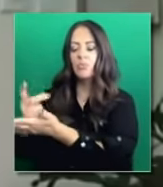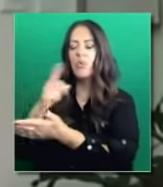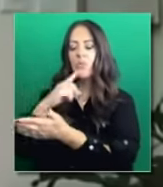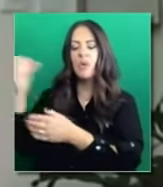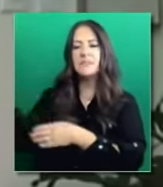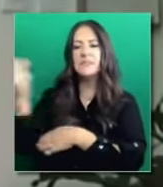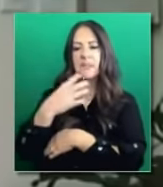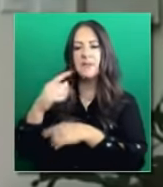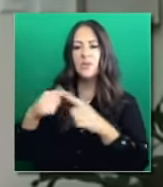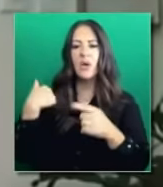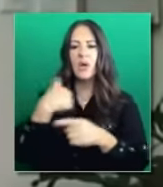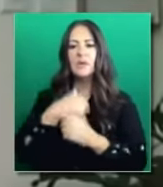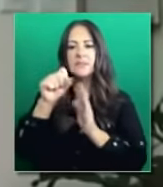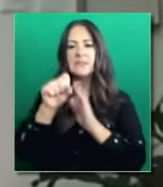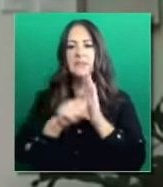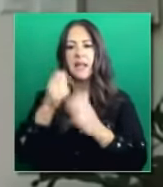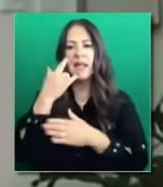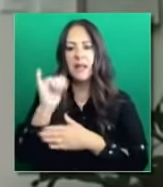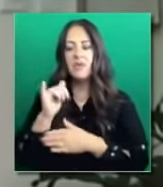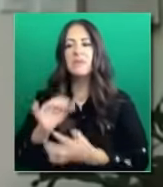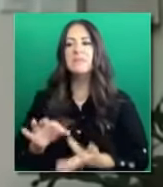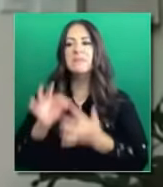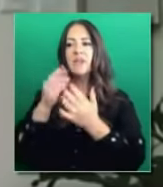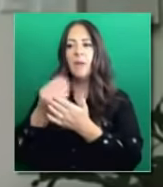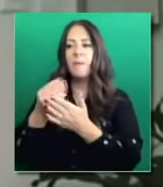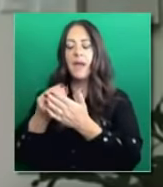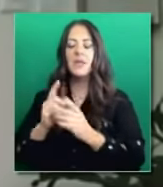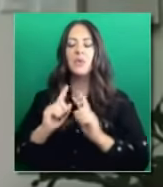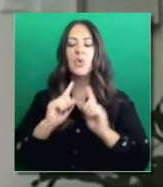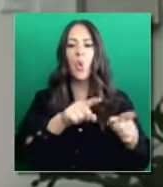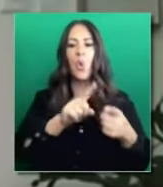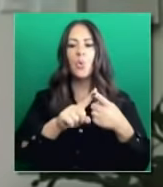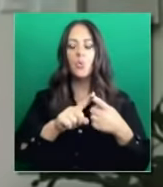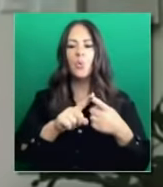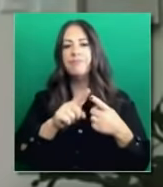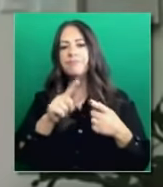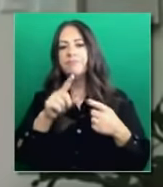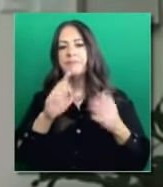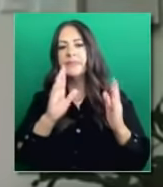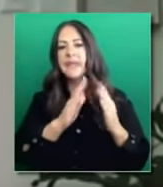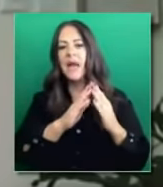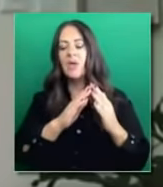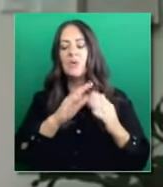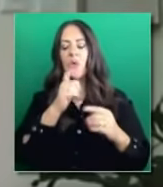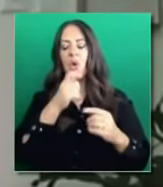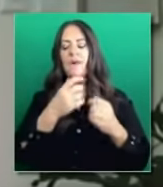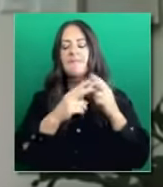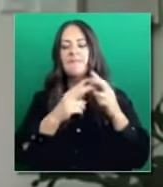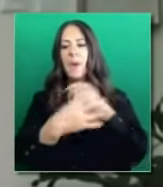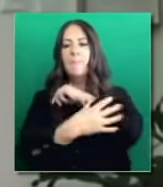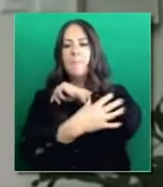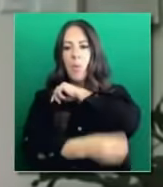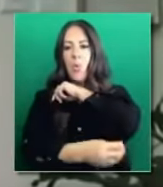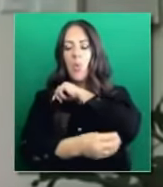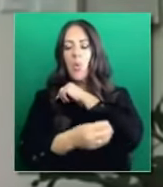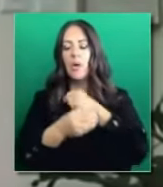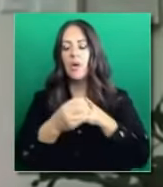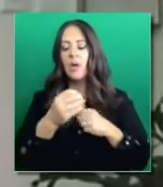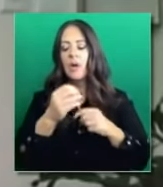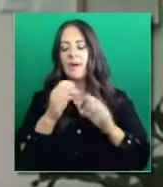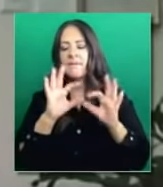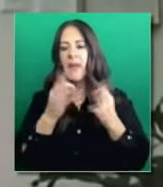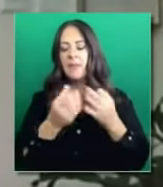particularly in higher poverty communities, while they're in distance learning and while they are coming back in person,